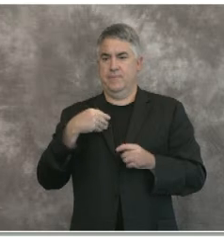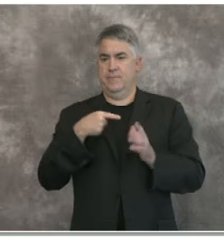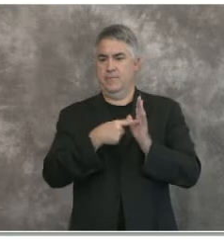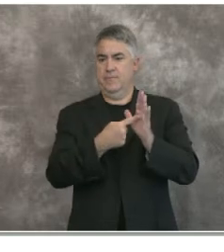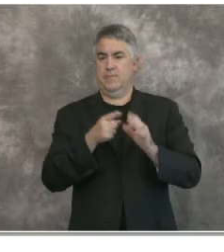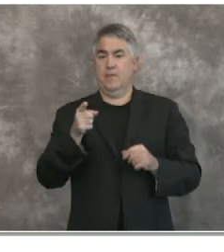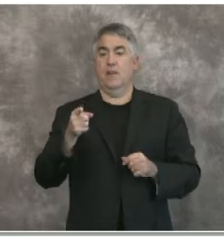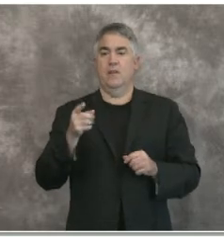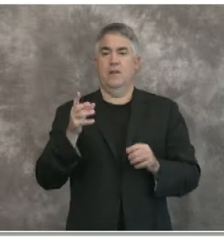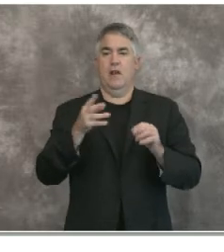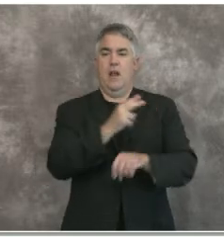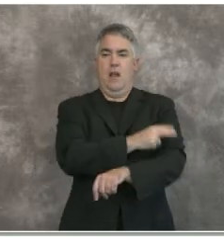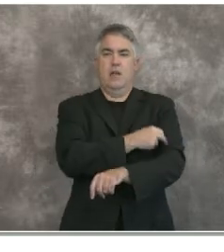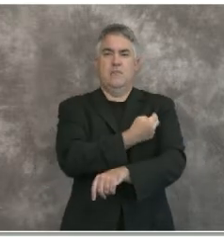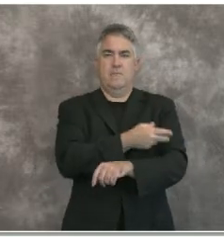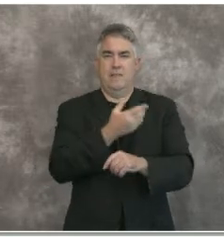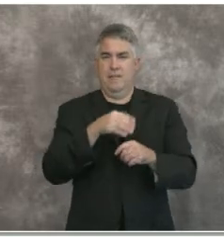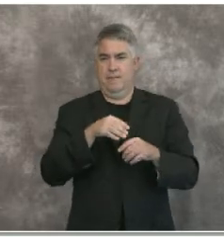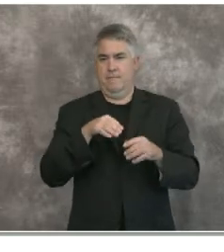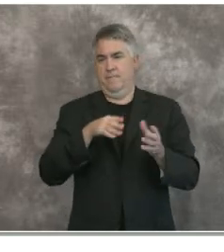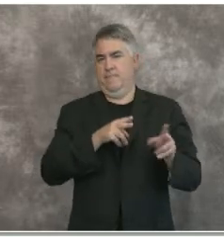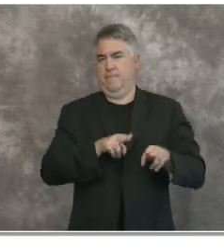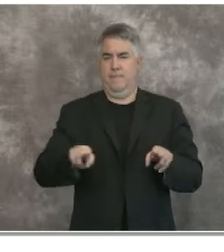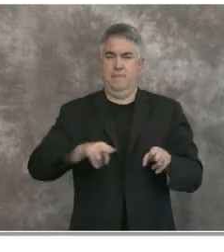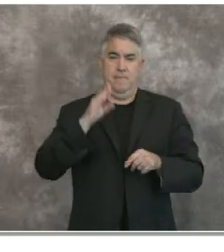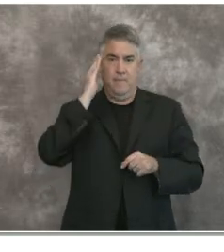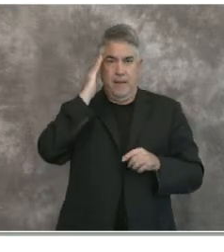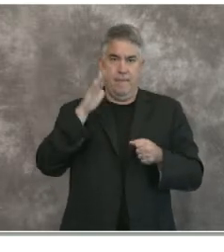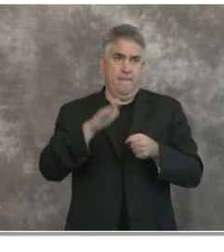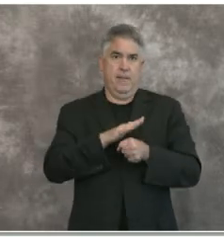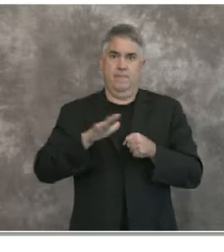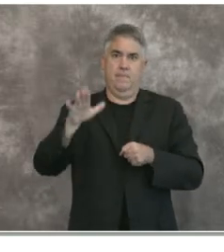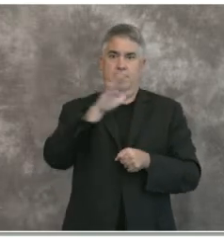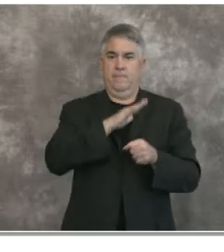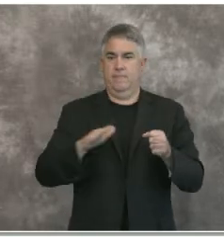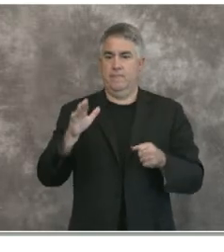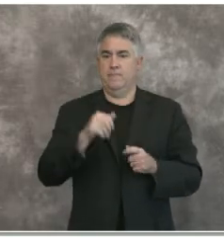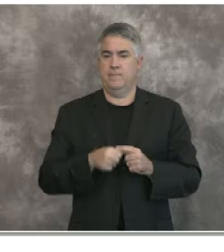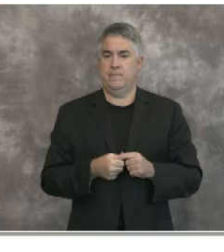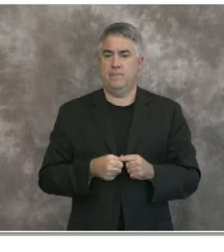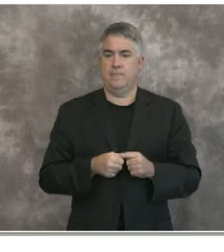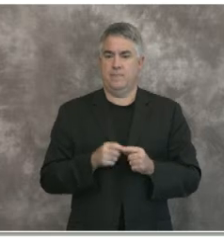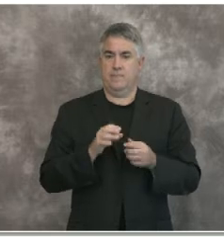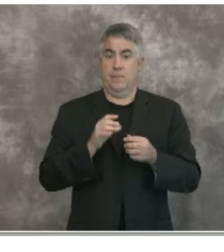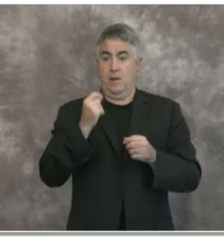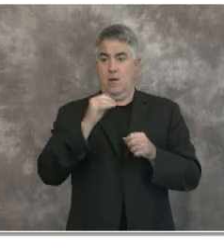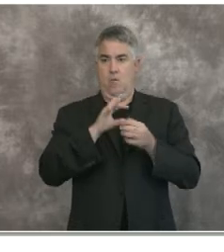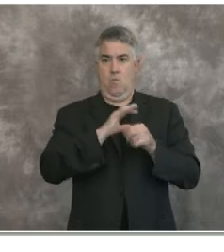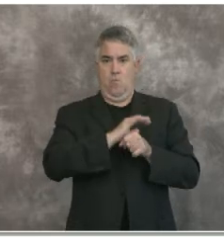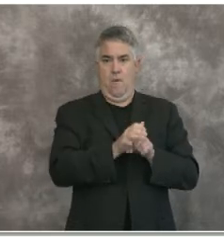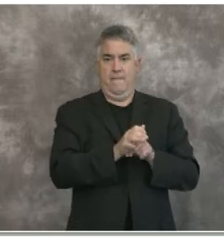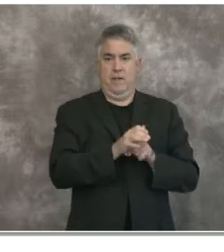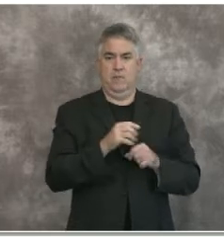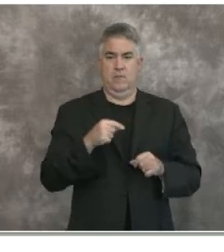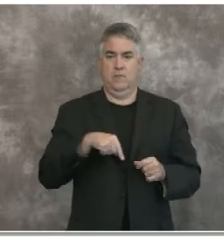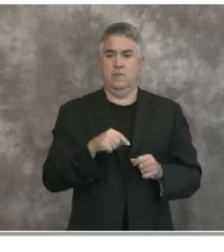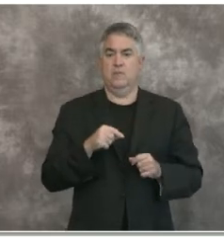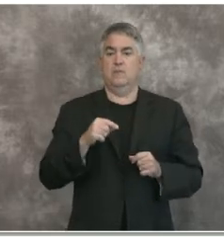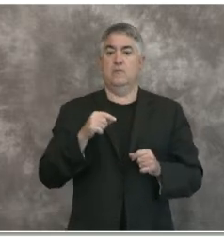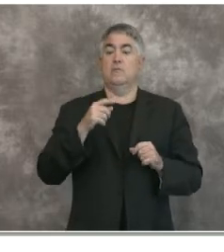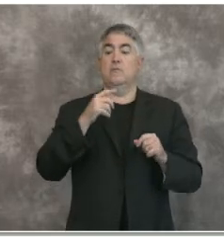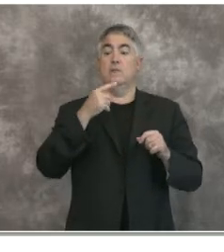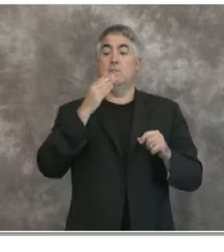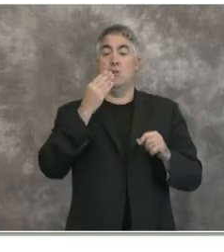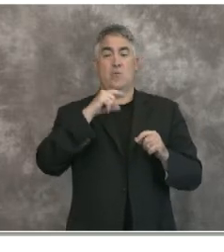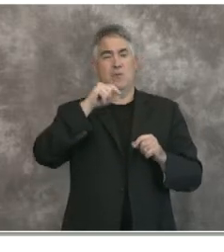there, you see the ICU COVID-related patients, and then in the blue, you see the non-COVID-related patients